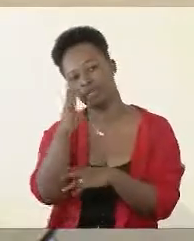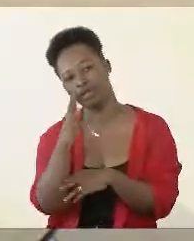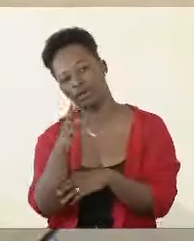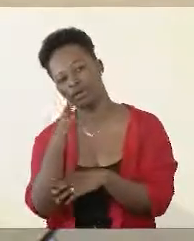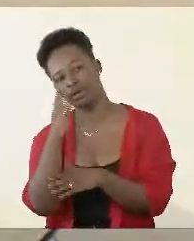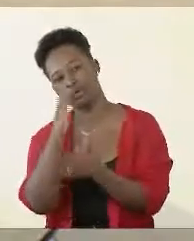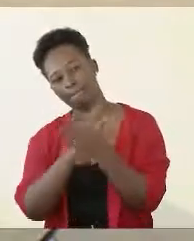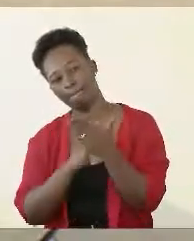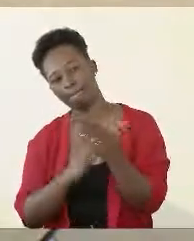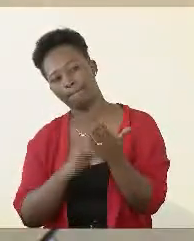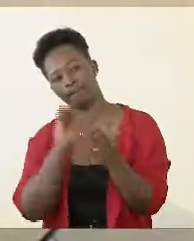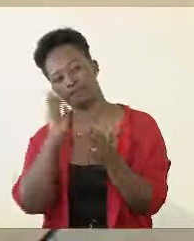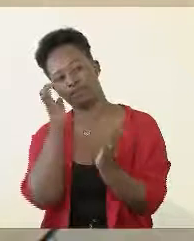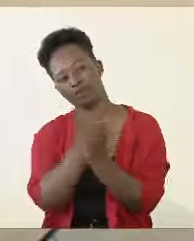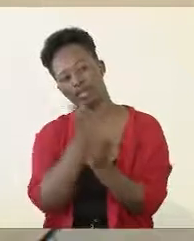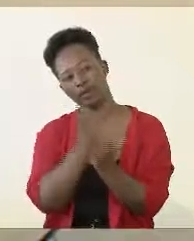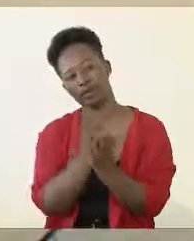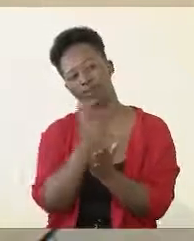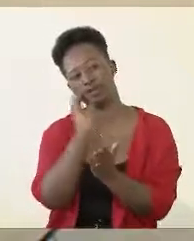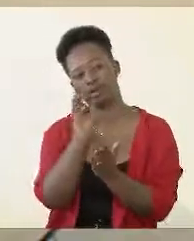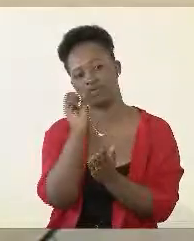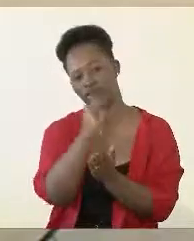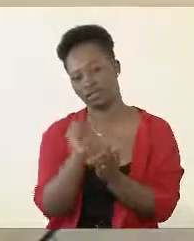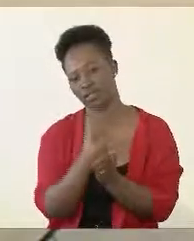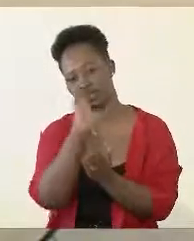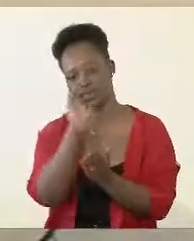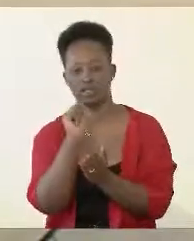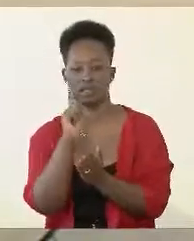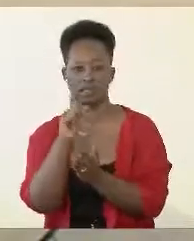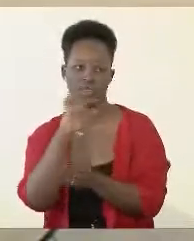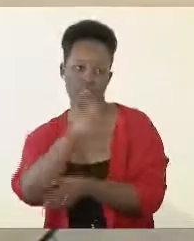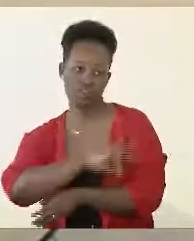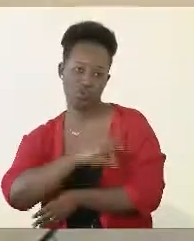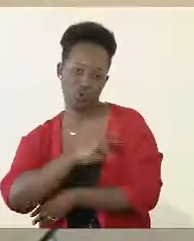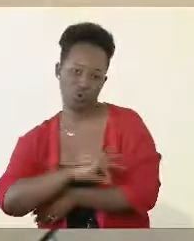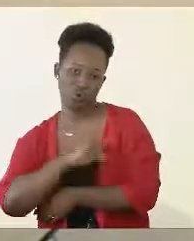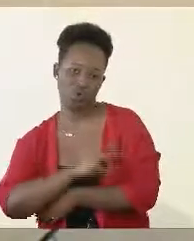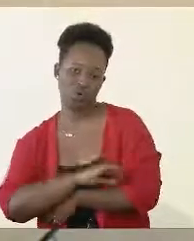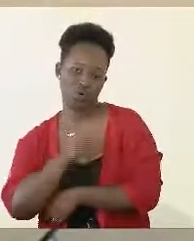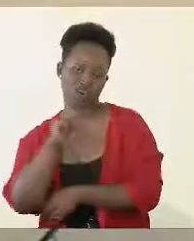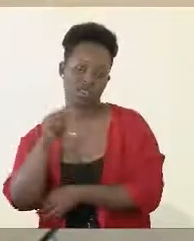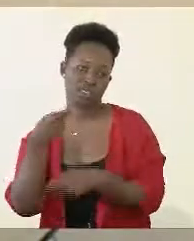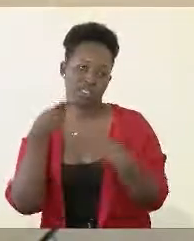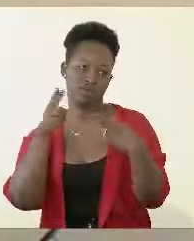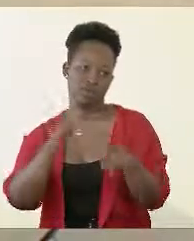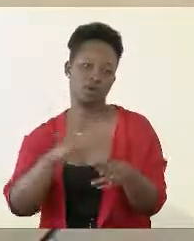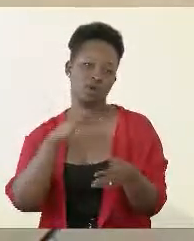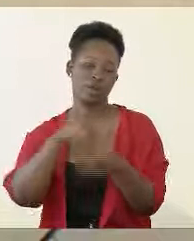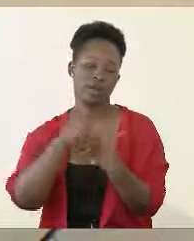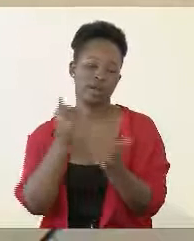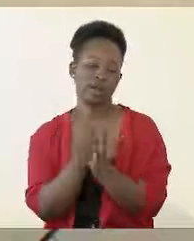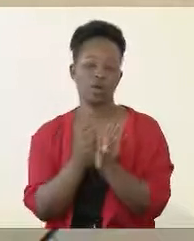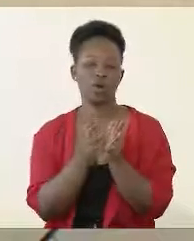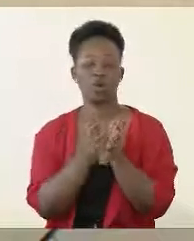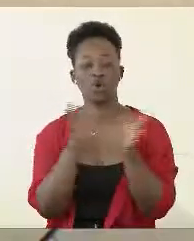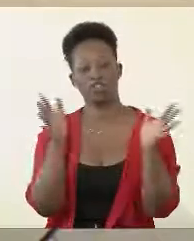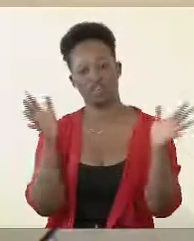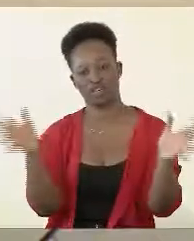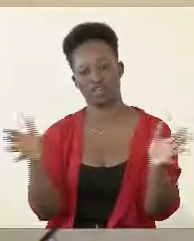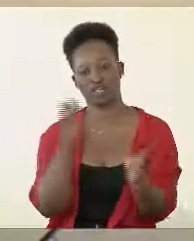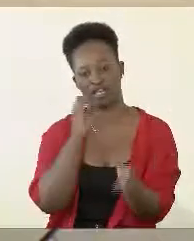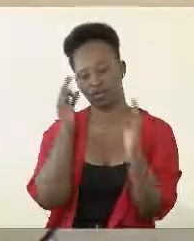of production in the business. The cost of production in the business. When a business expands, after applying those strategies and